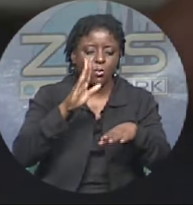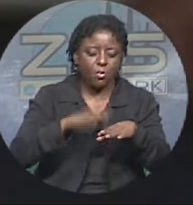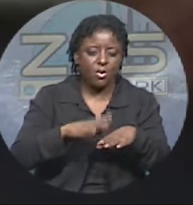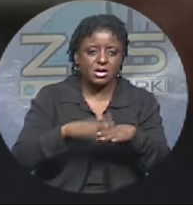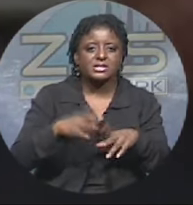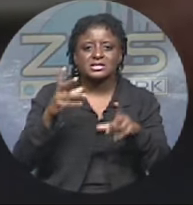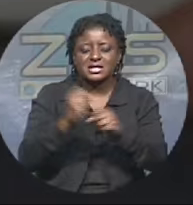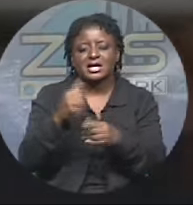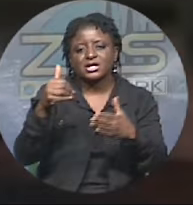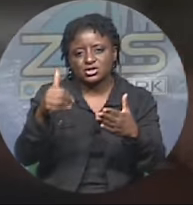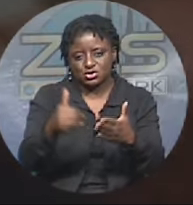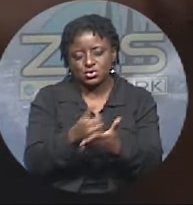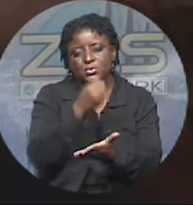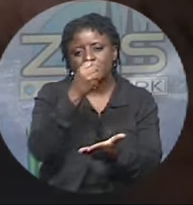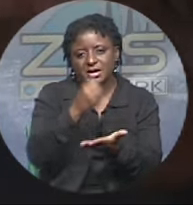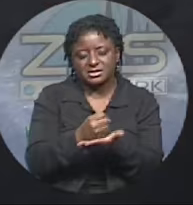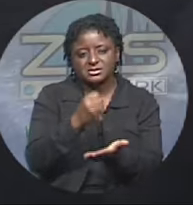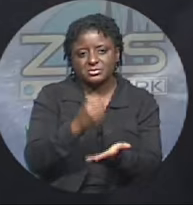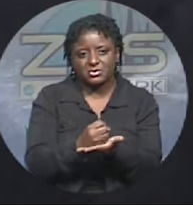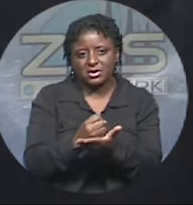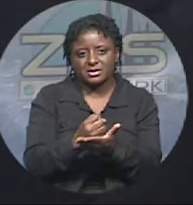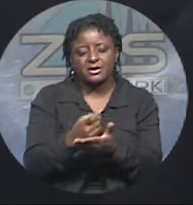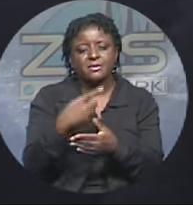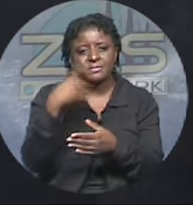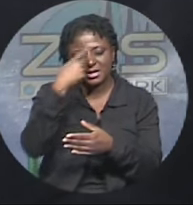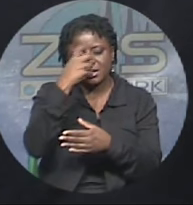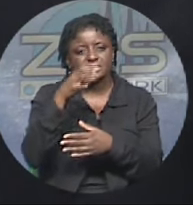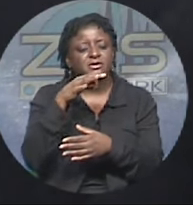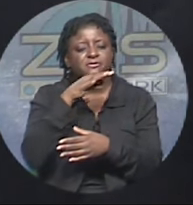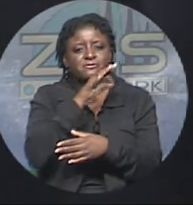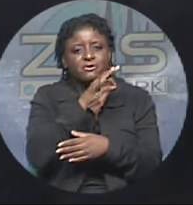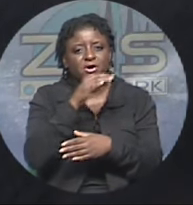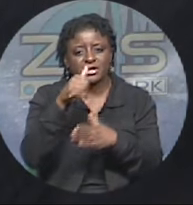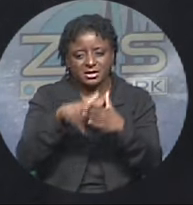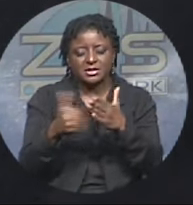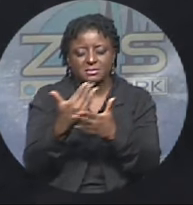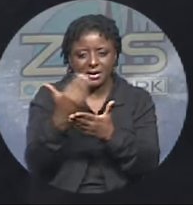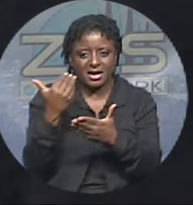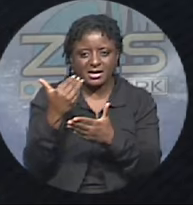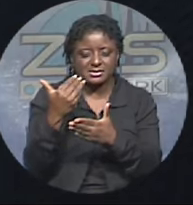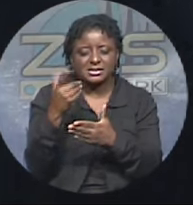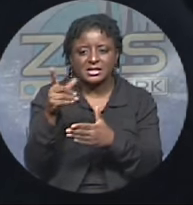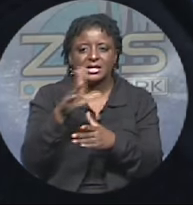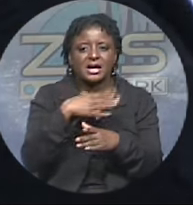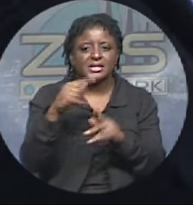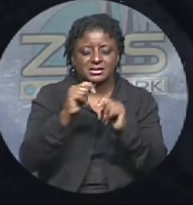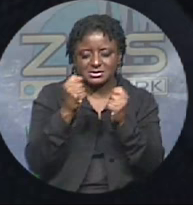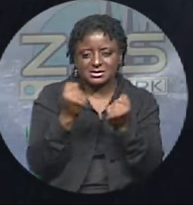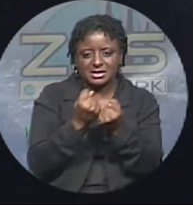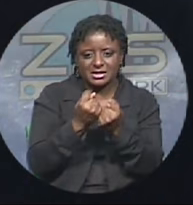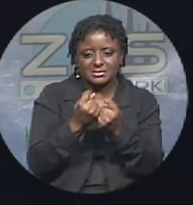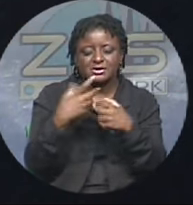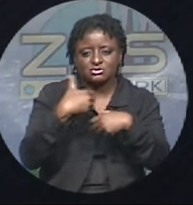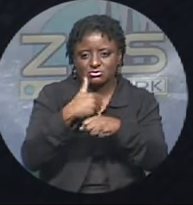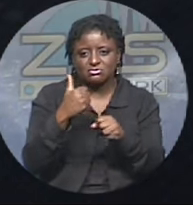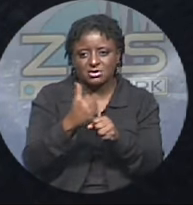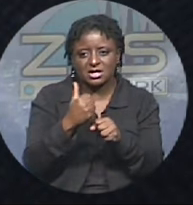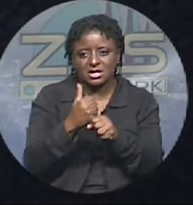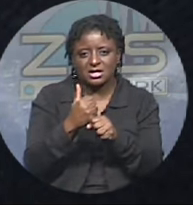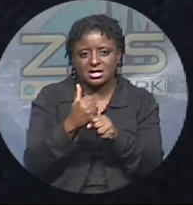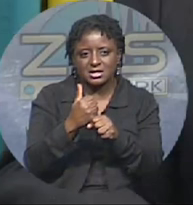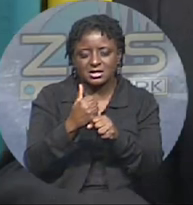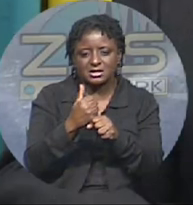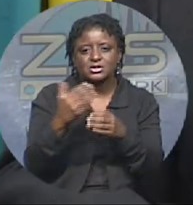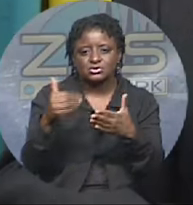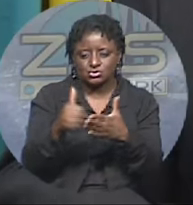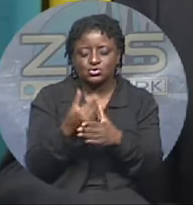in the past, Hall is confident that he and his team have closed the loopholes. He noted a new approach to dealing with affidavits in this